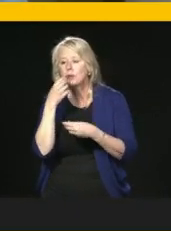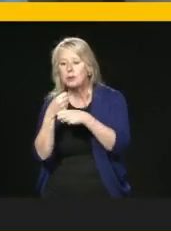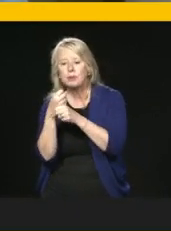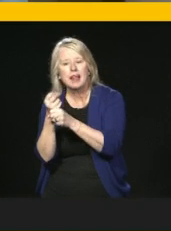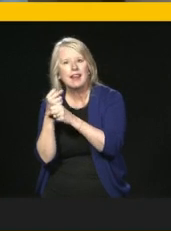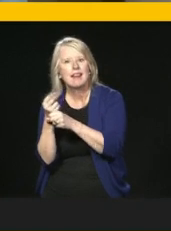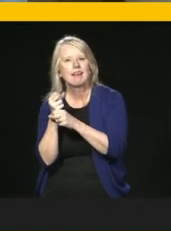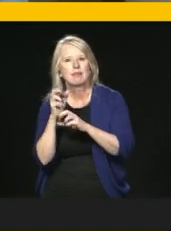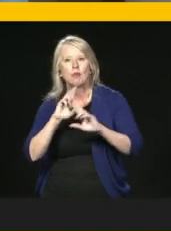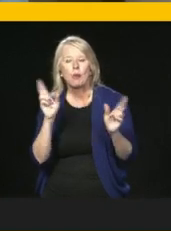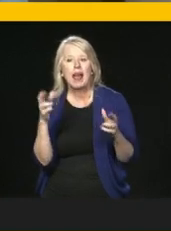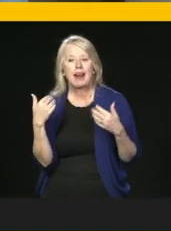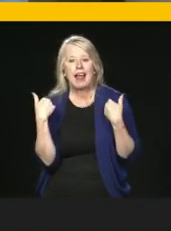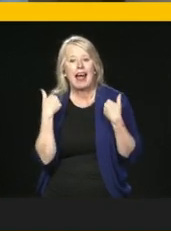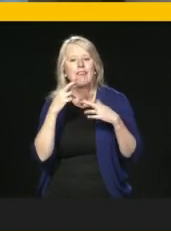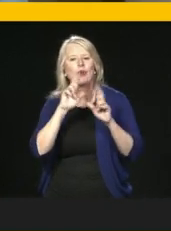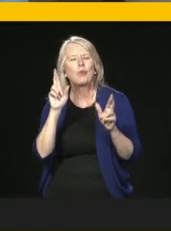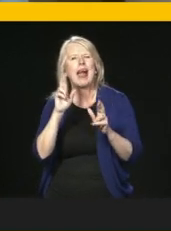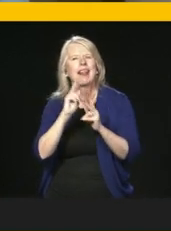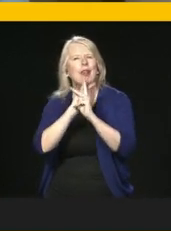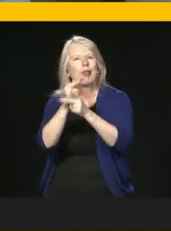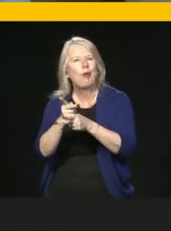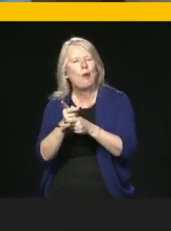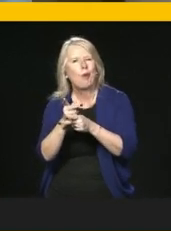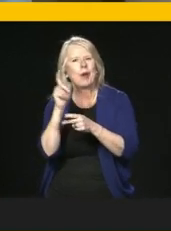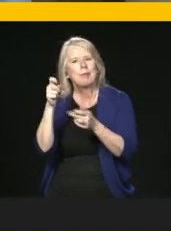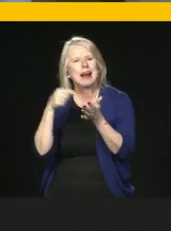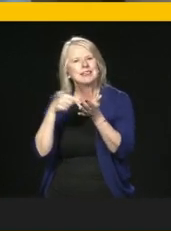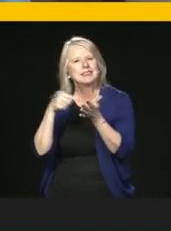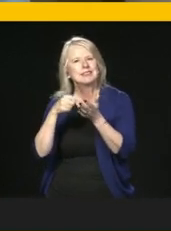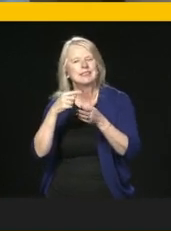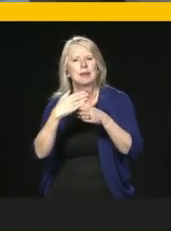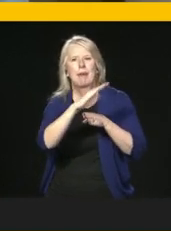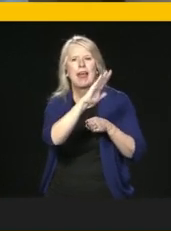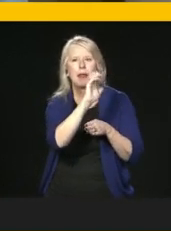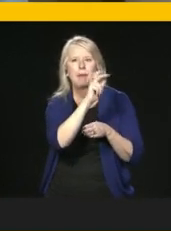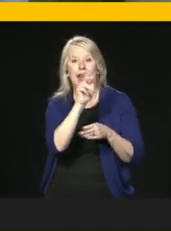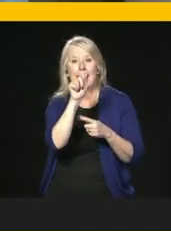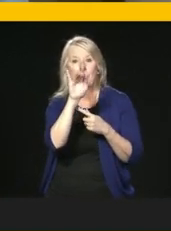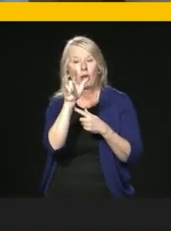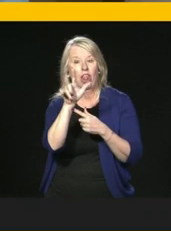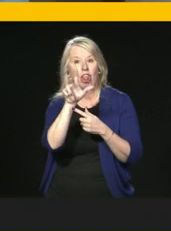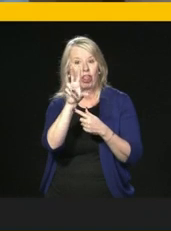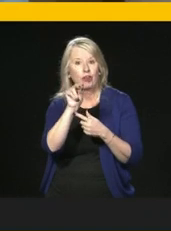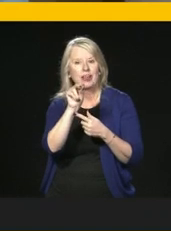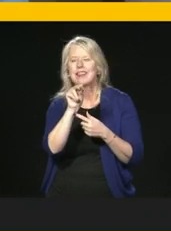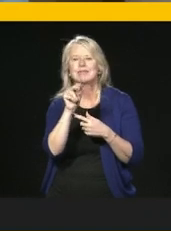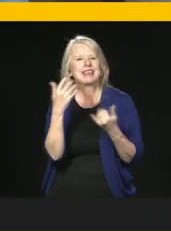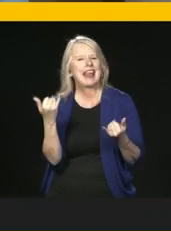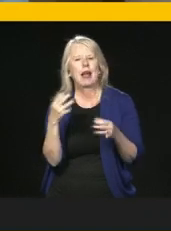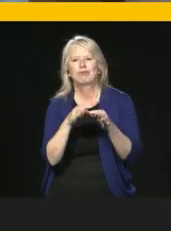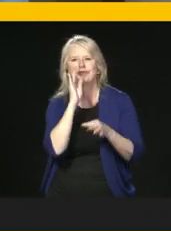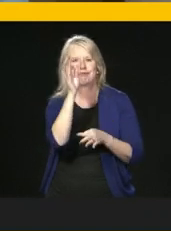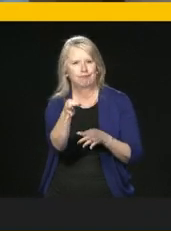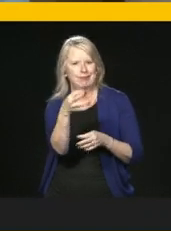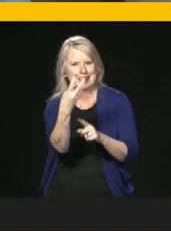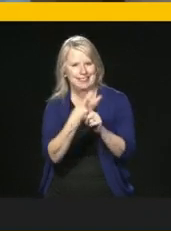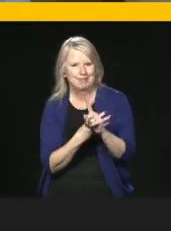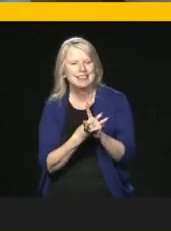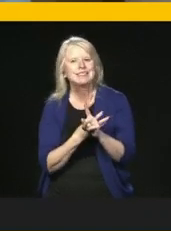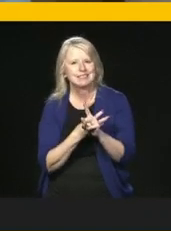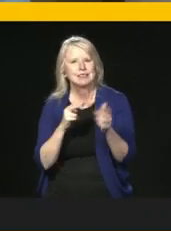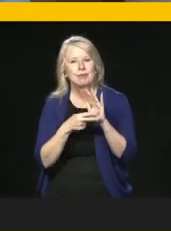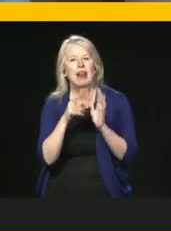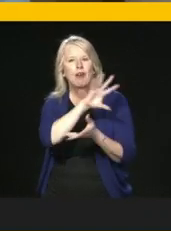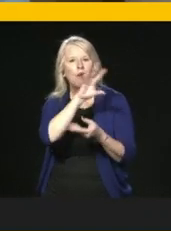loan deadline on April 30th or earlier will now receive a stay of default for an additional 6 months. This represents a total of $173 million in deferred